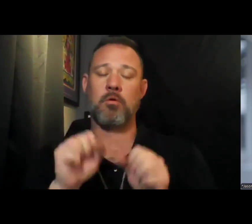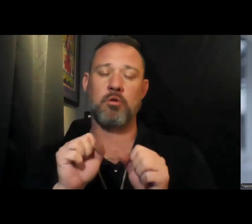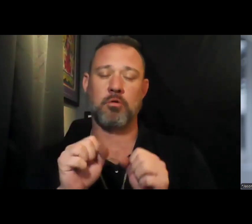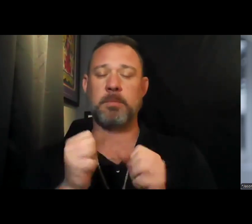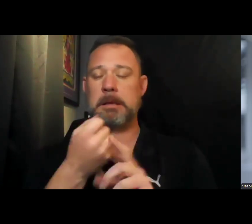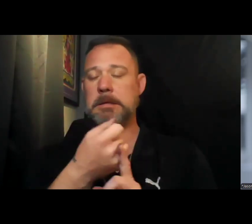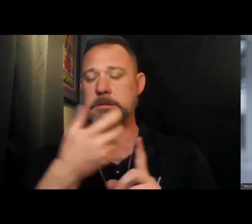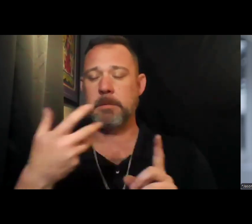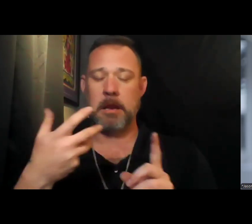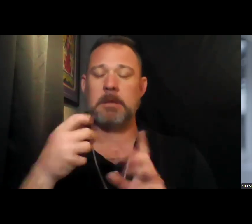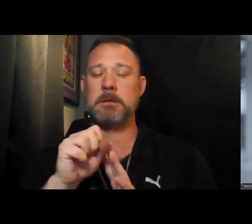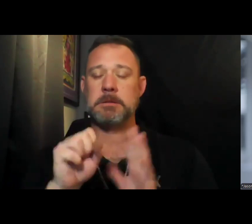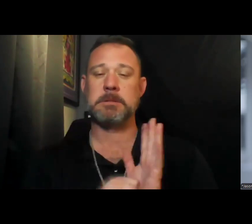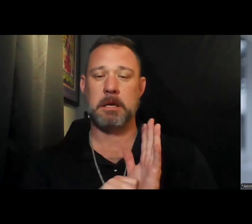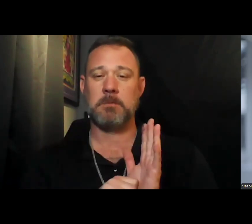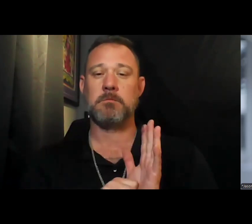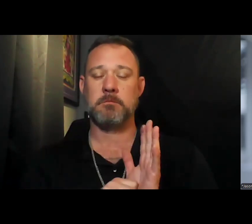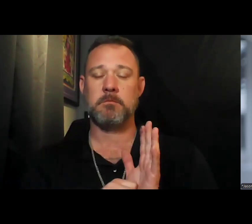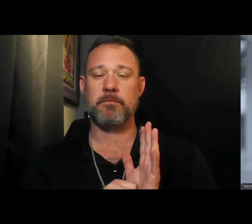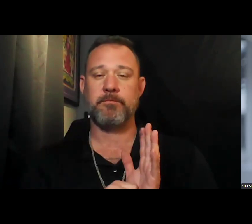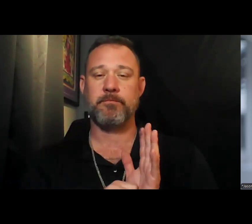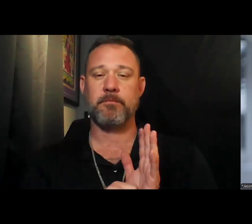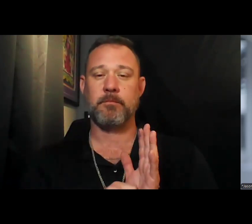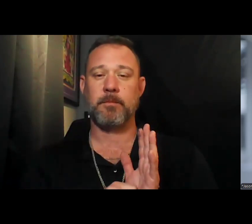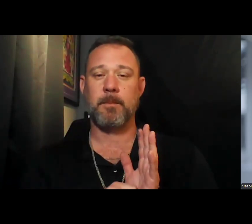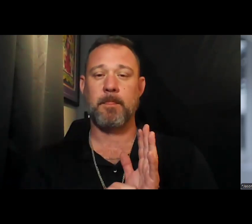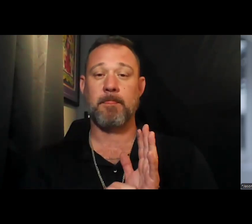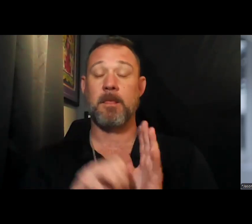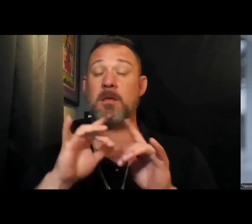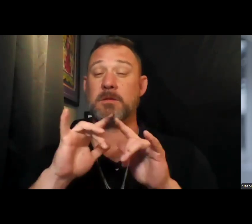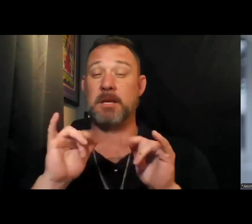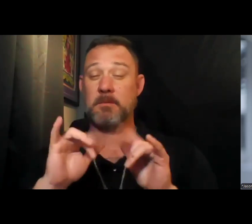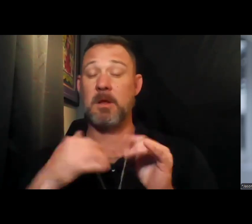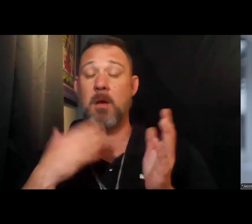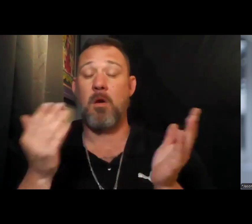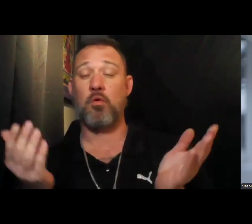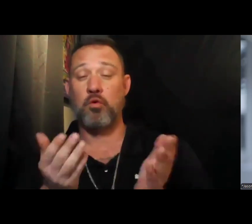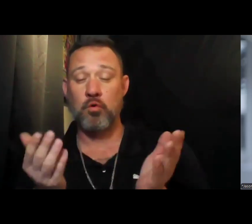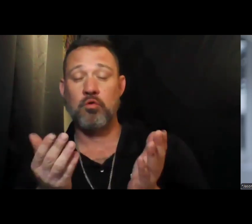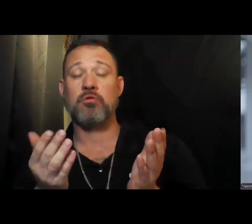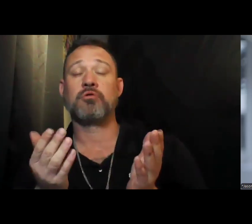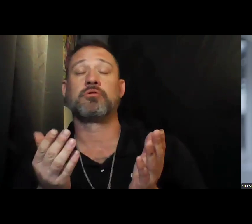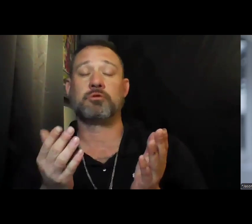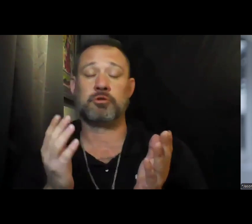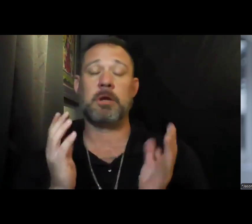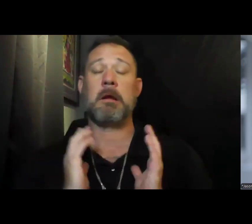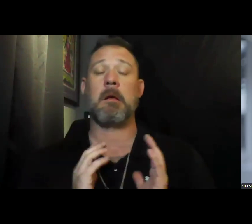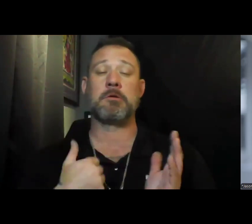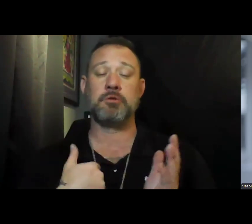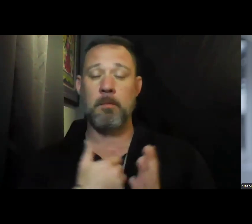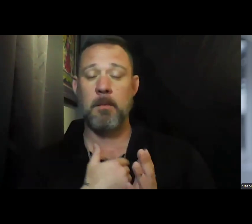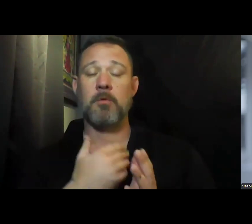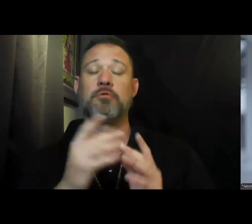expanded statewide? And I would, at this same time, encourage council members to frame